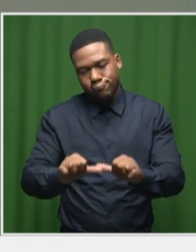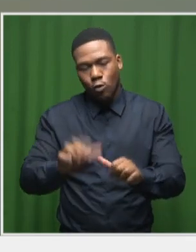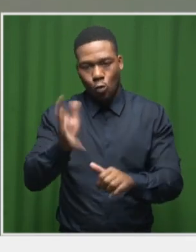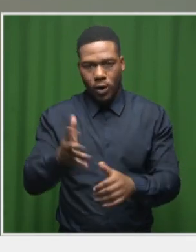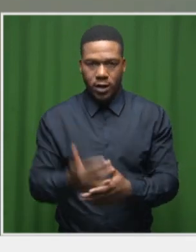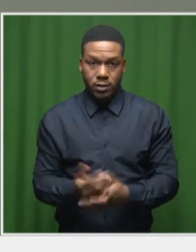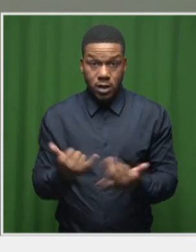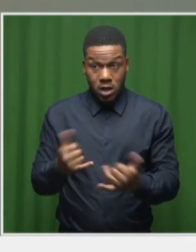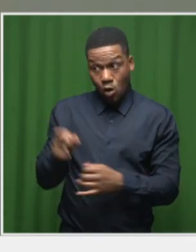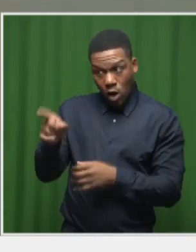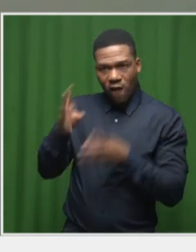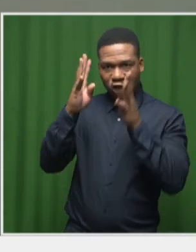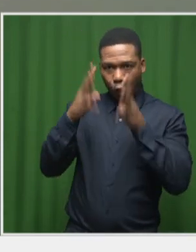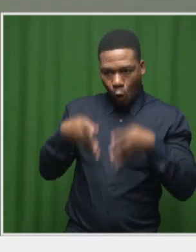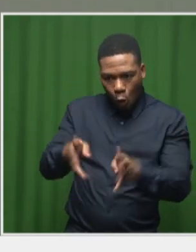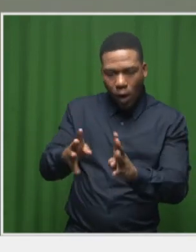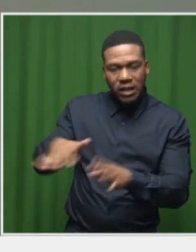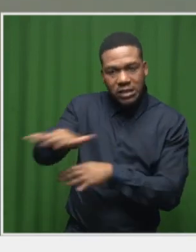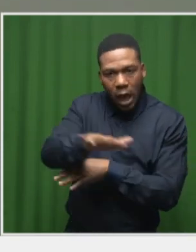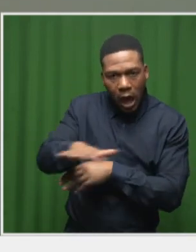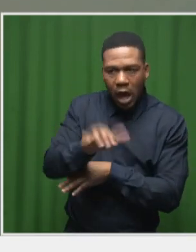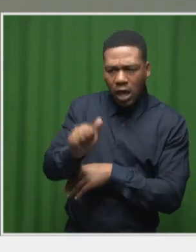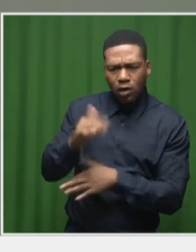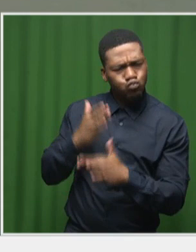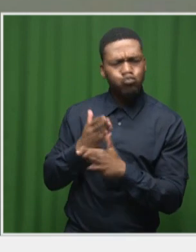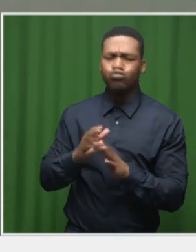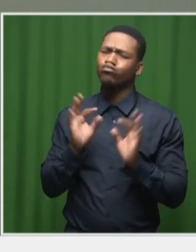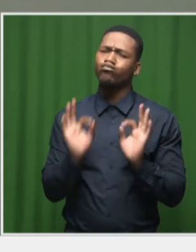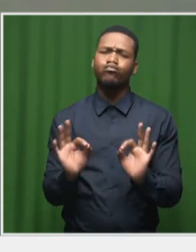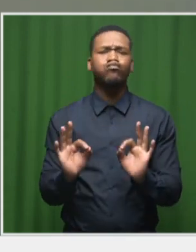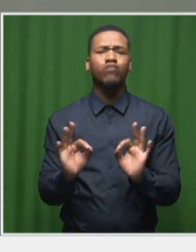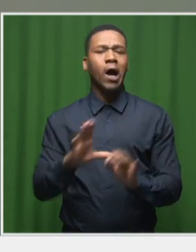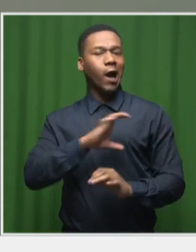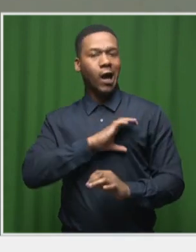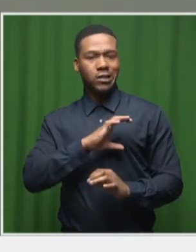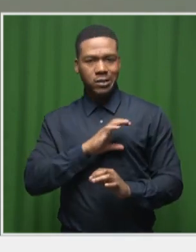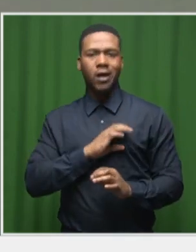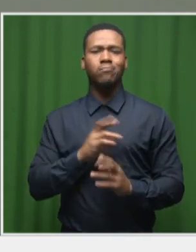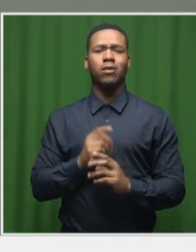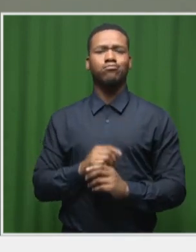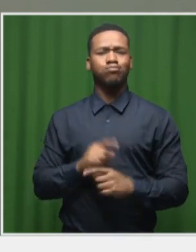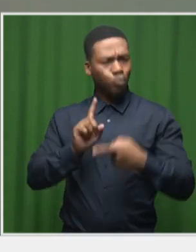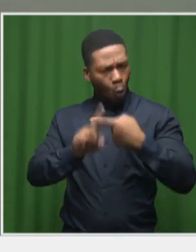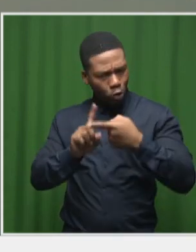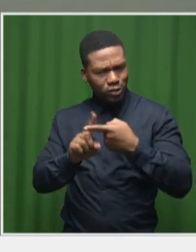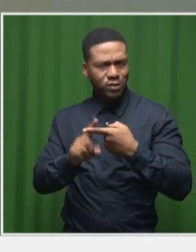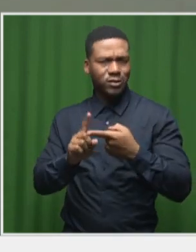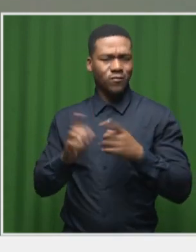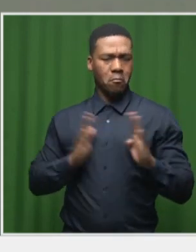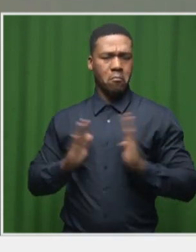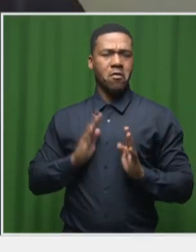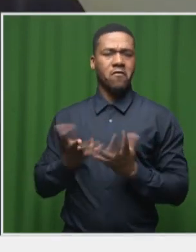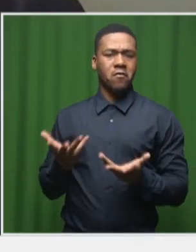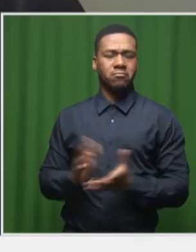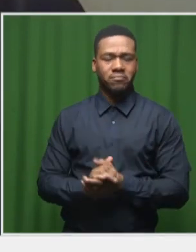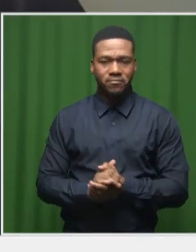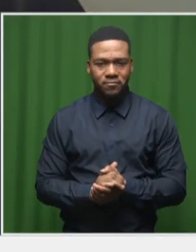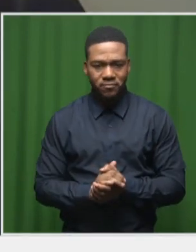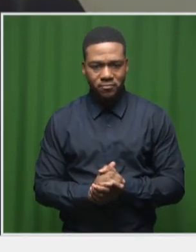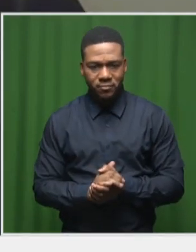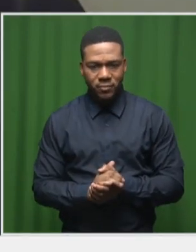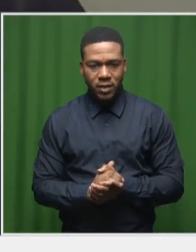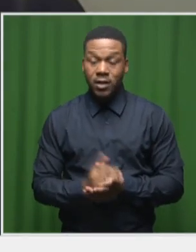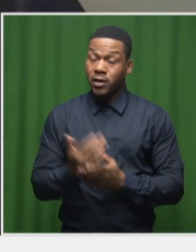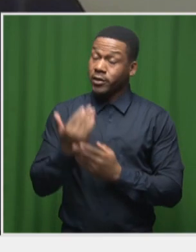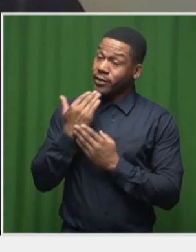is working in 4 ways where customers are, responding positively. Brilliant. Daphne, thanks for talking to us.